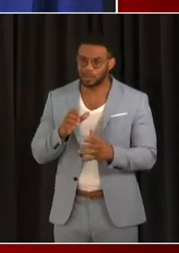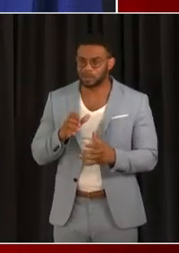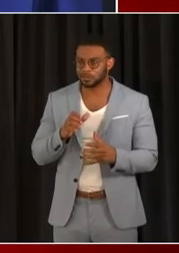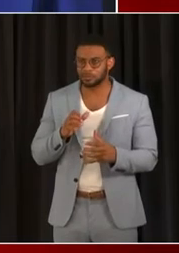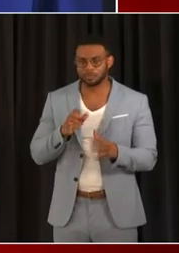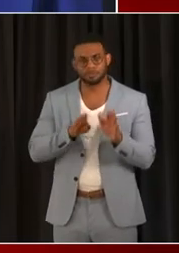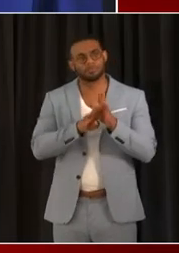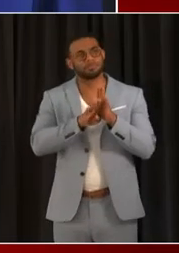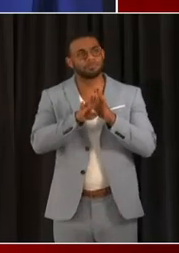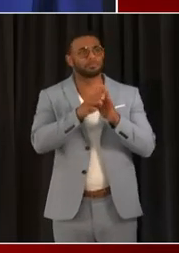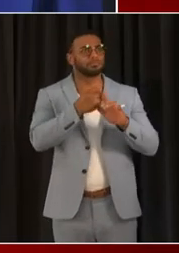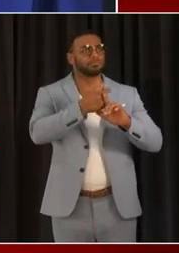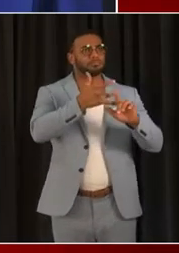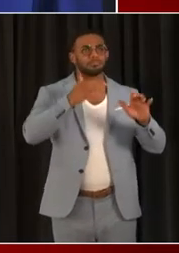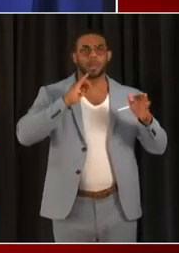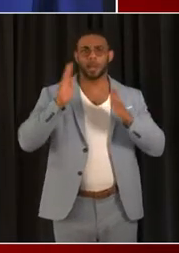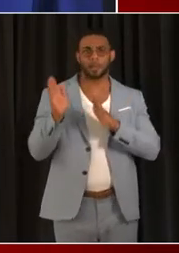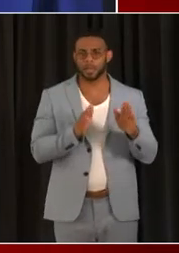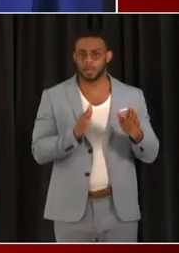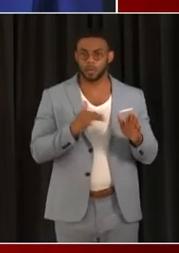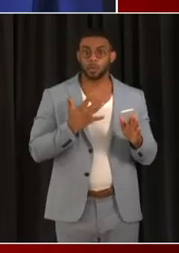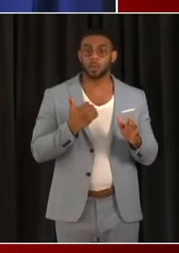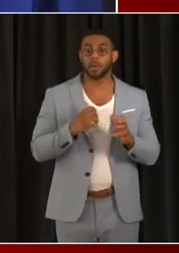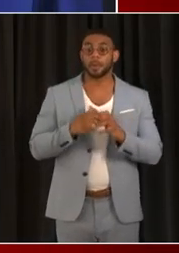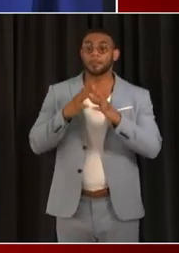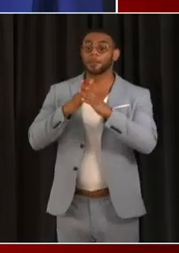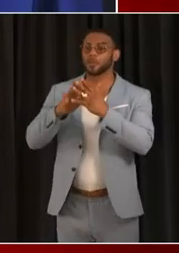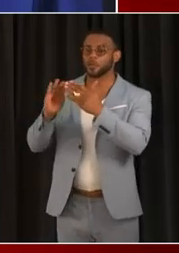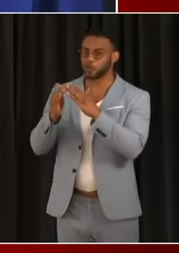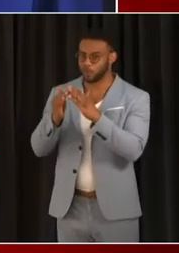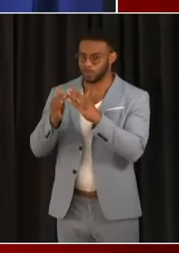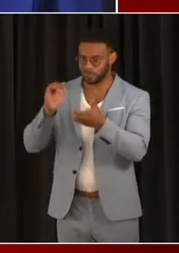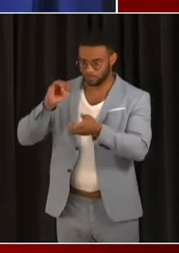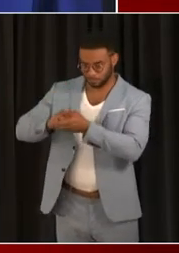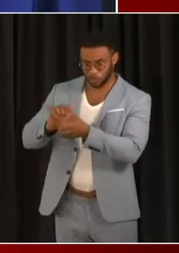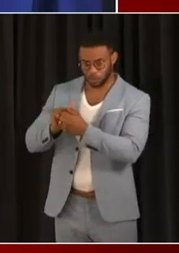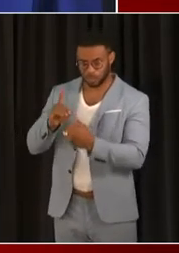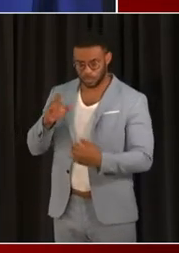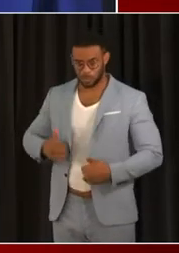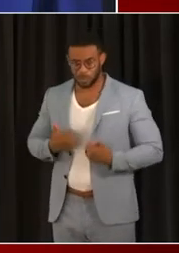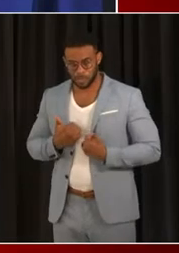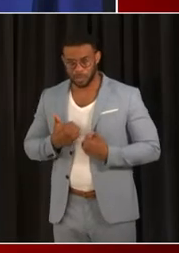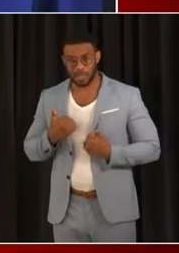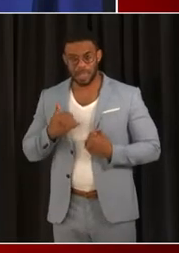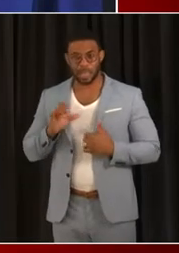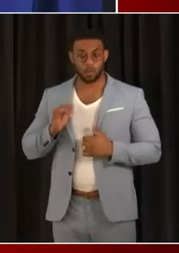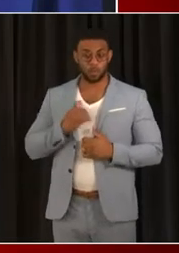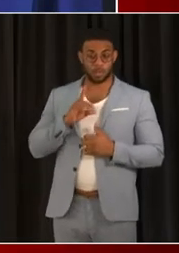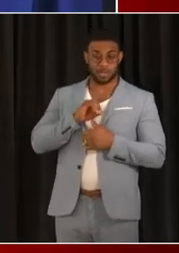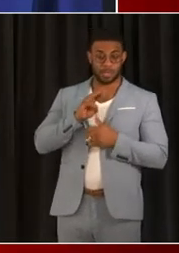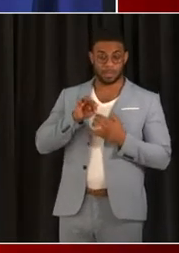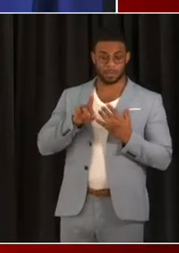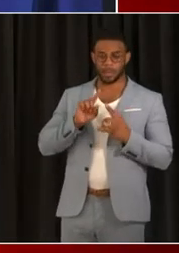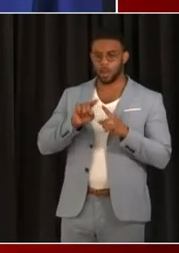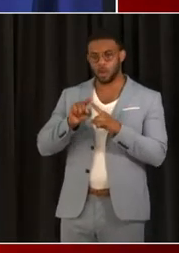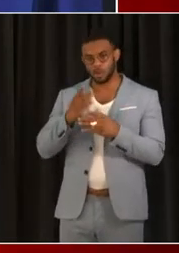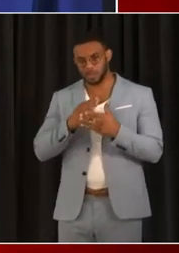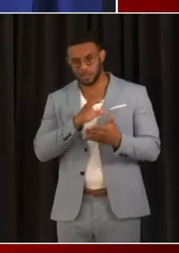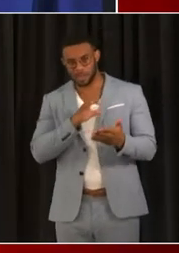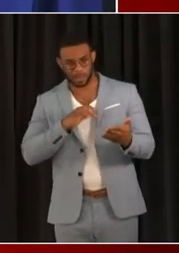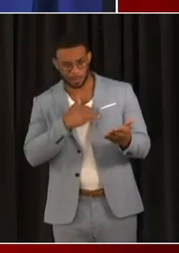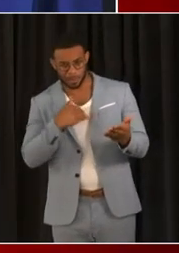want to just develop our land. We want to build community. And so that's some of the work that we're doing at DMPED. But I know this is also